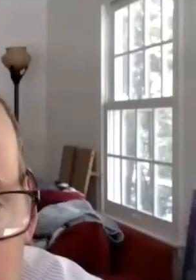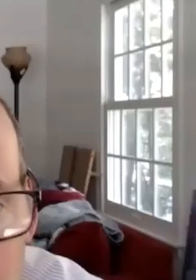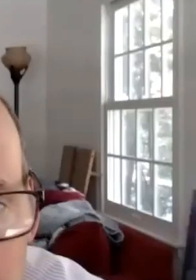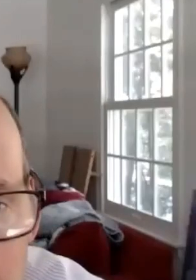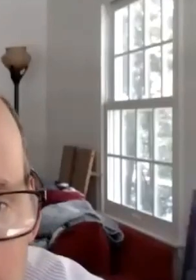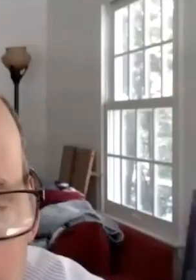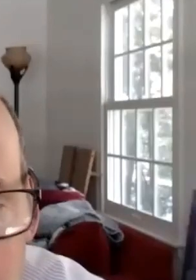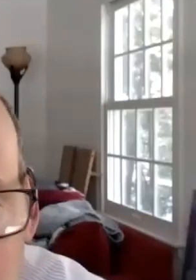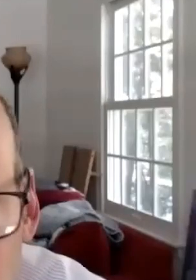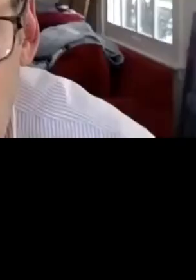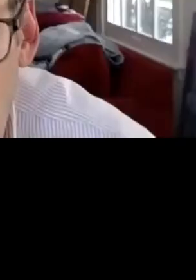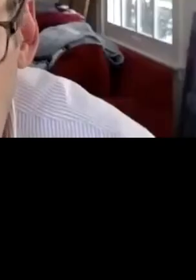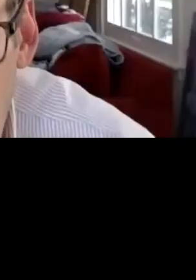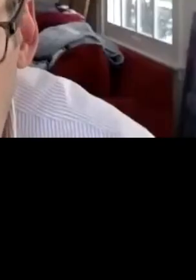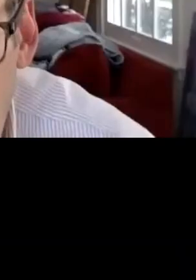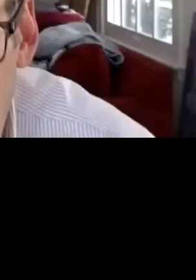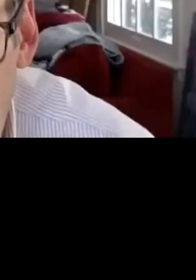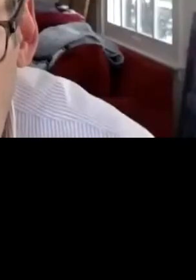Steve.